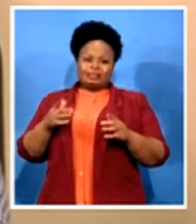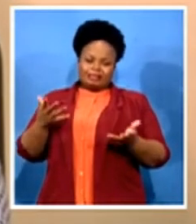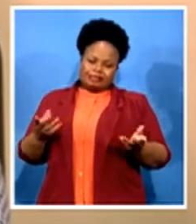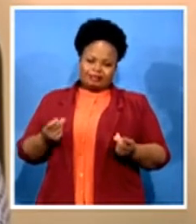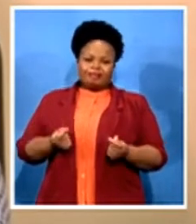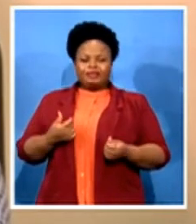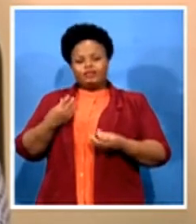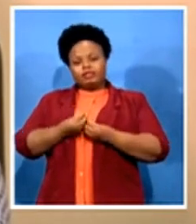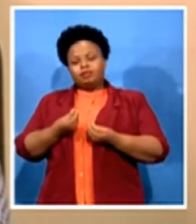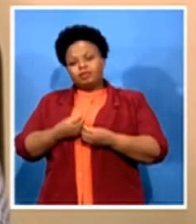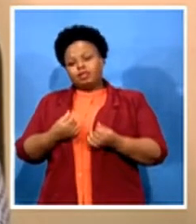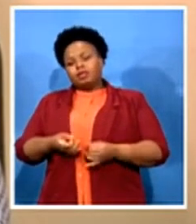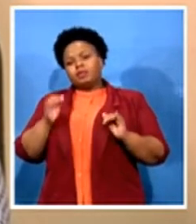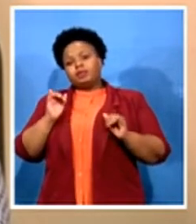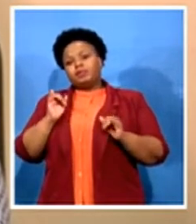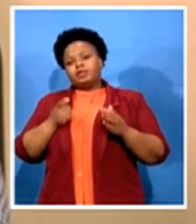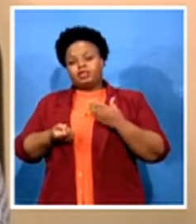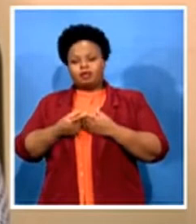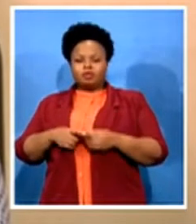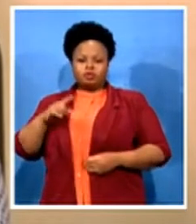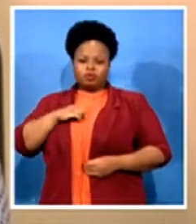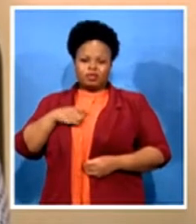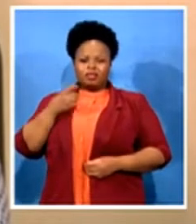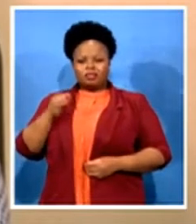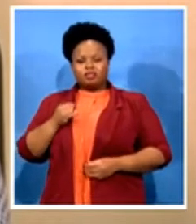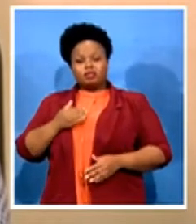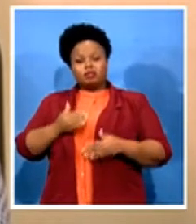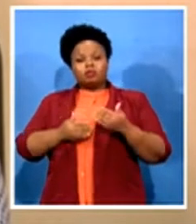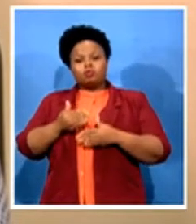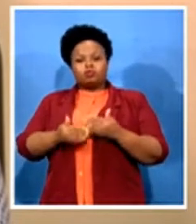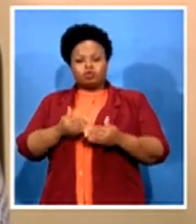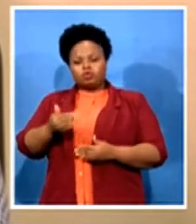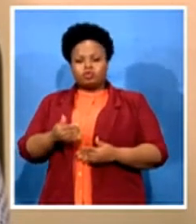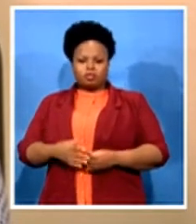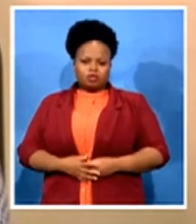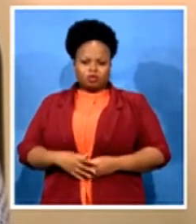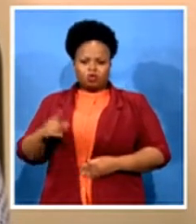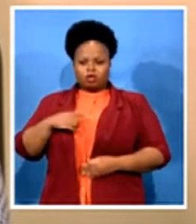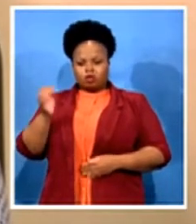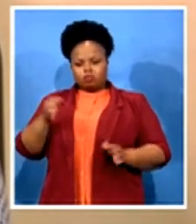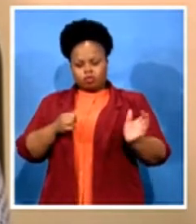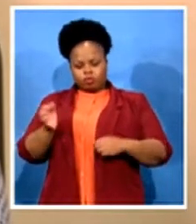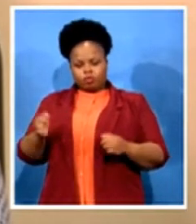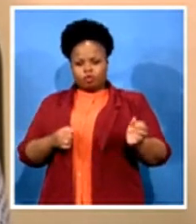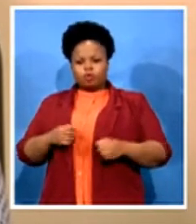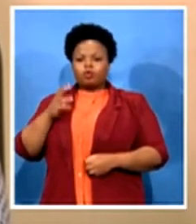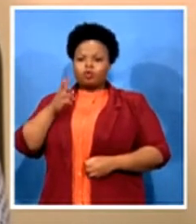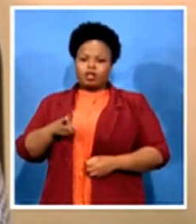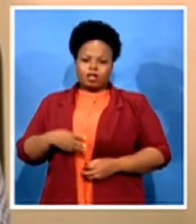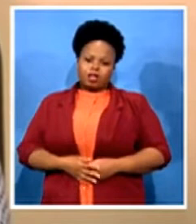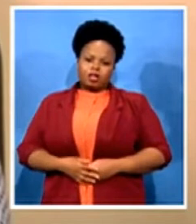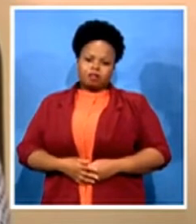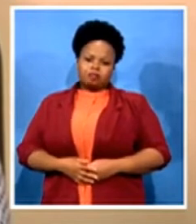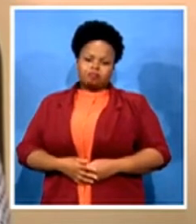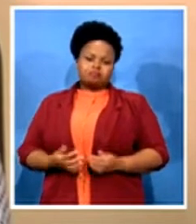because we're also in the process of filling vacancies. They've already recruited